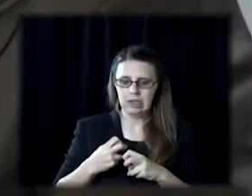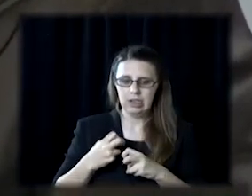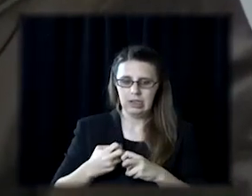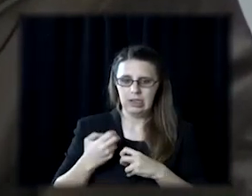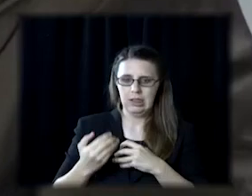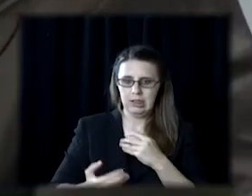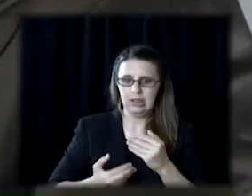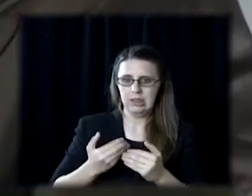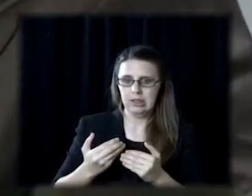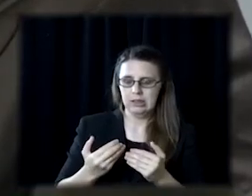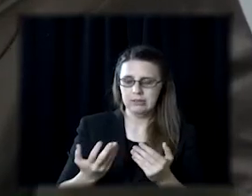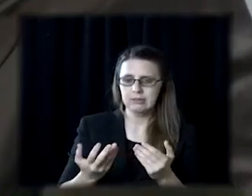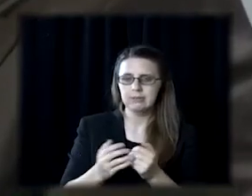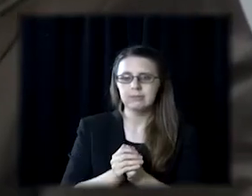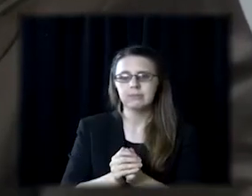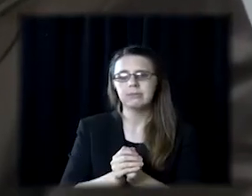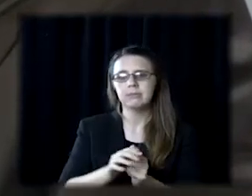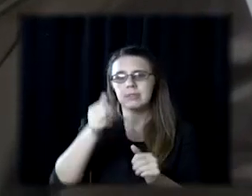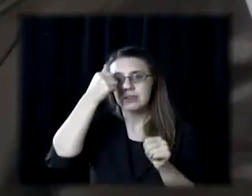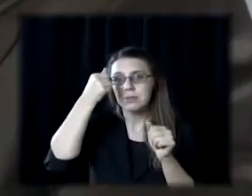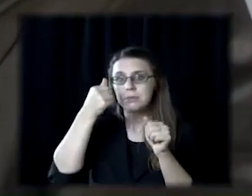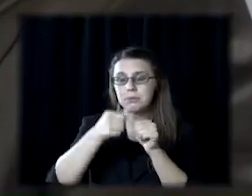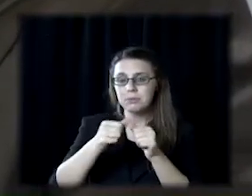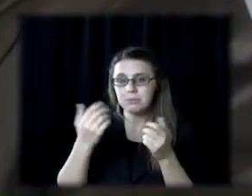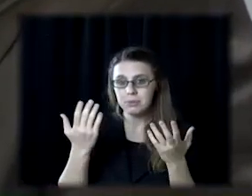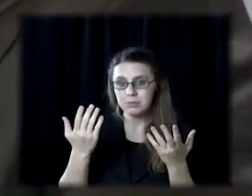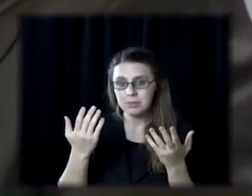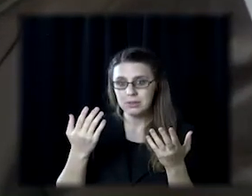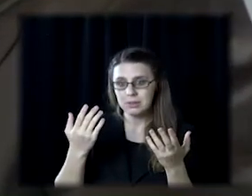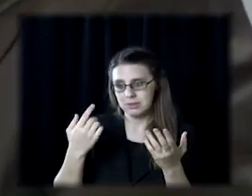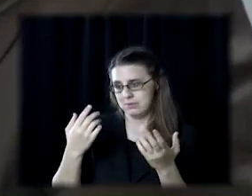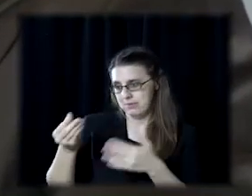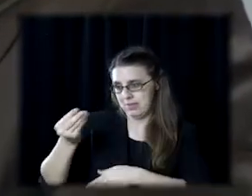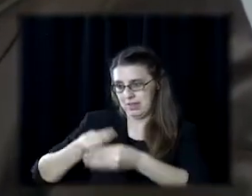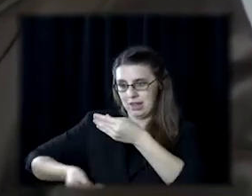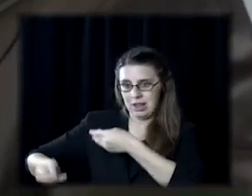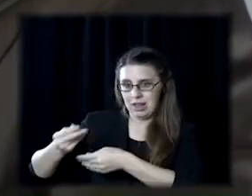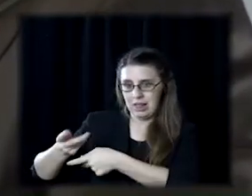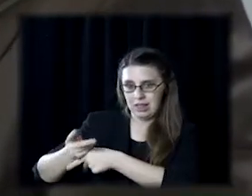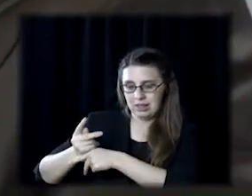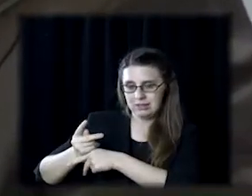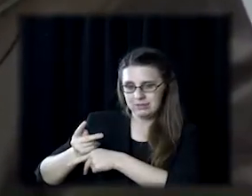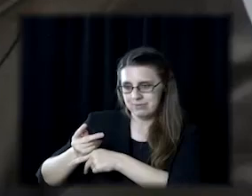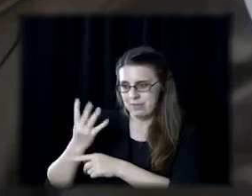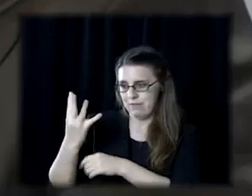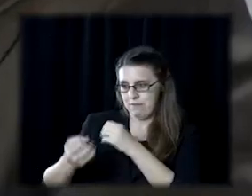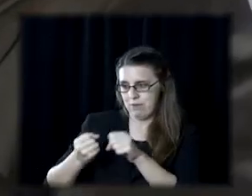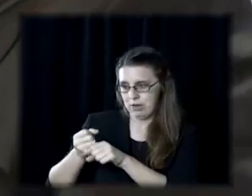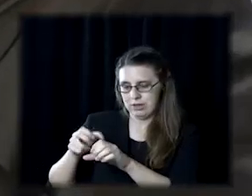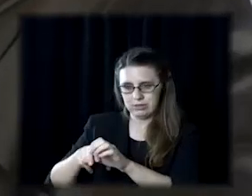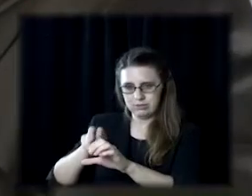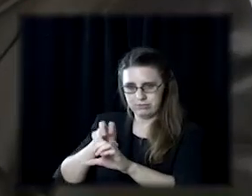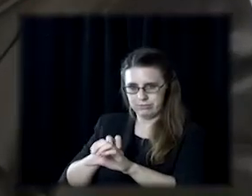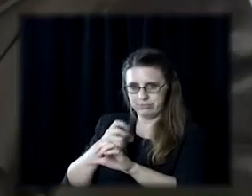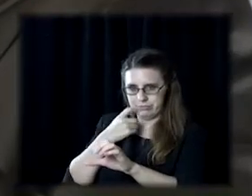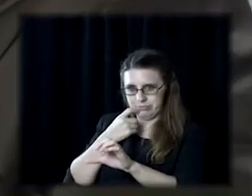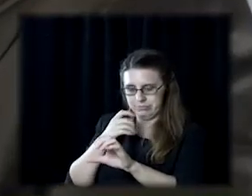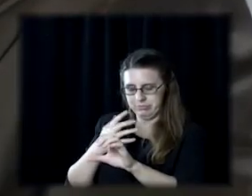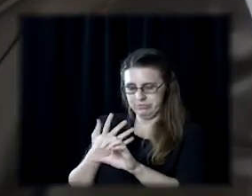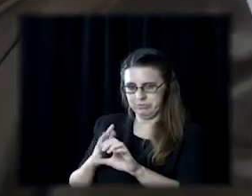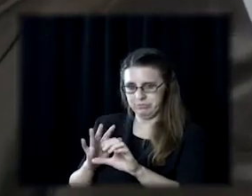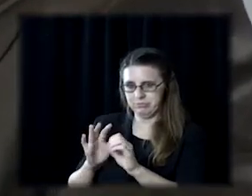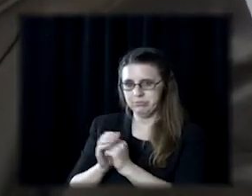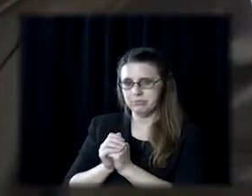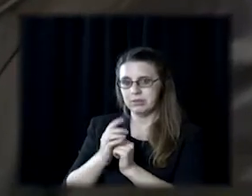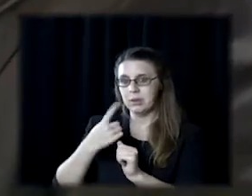sustain. So remember the following. We have been out of the capital markets now for 4 years. We